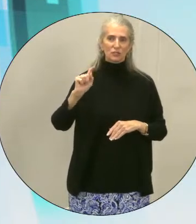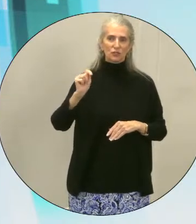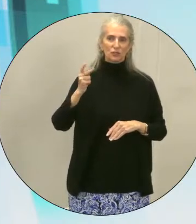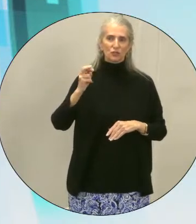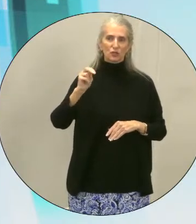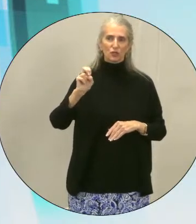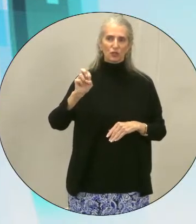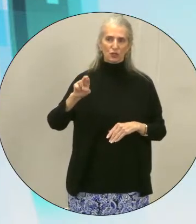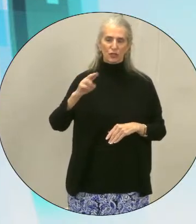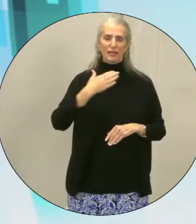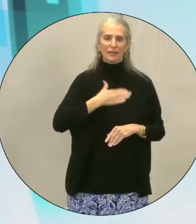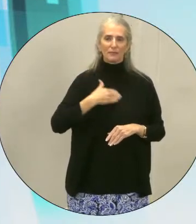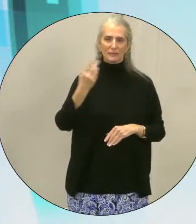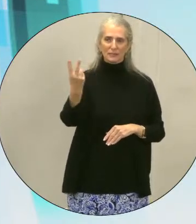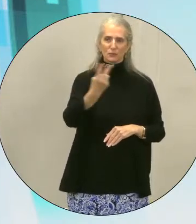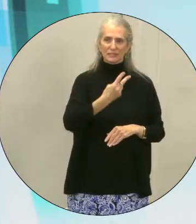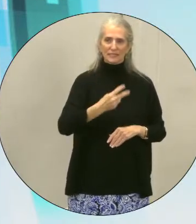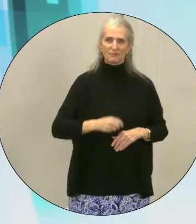please proceed.